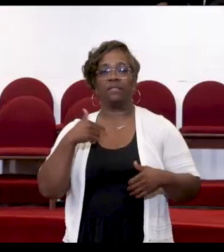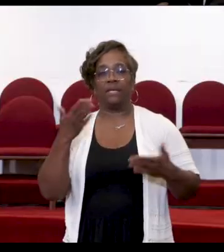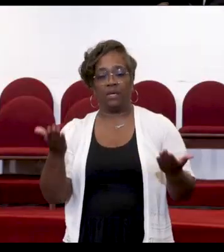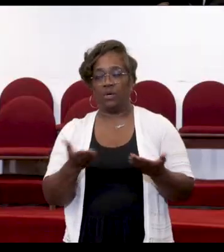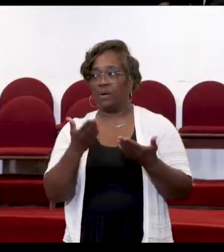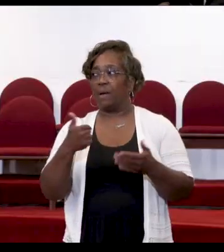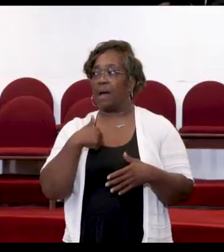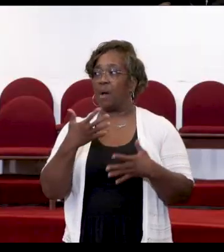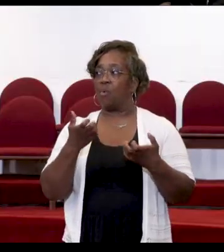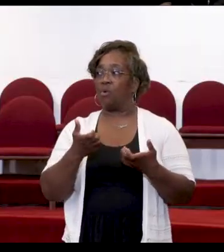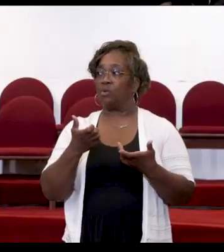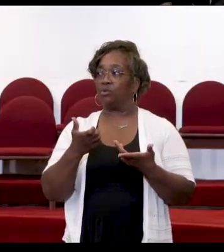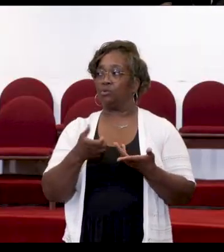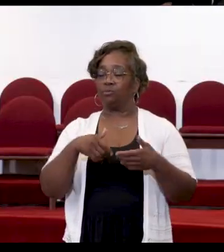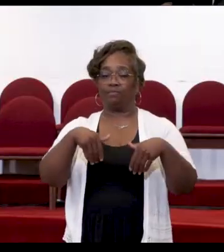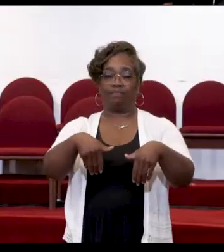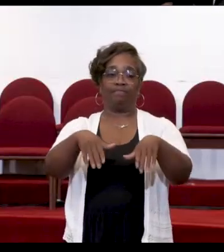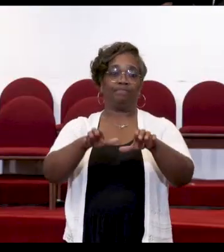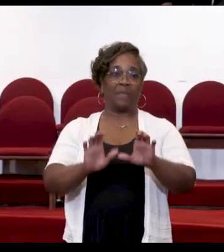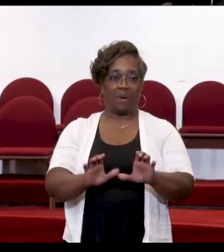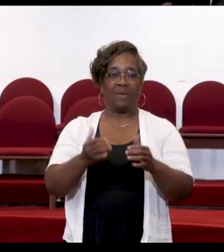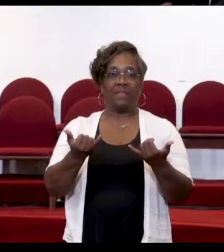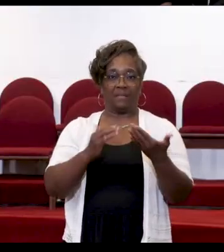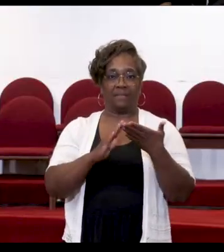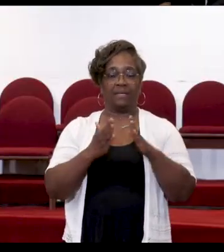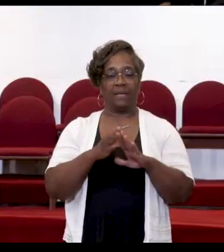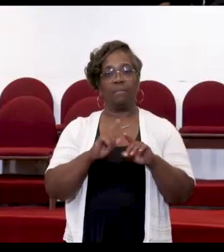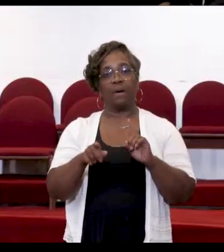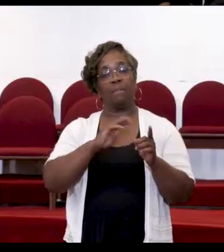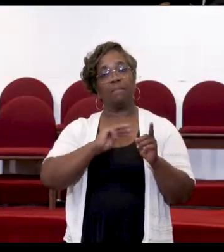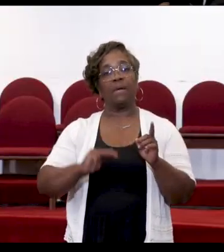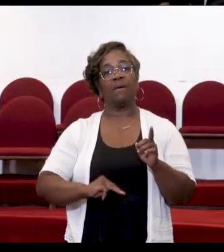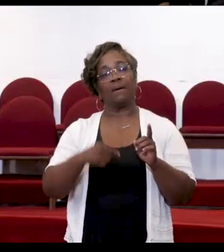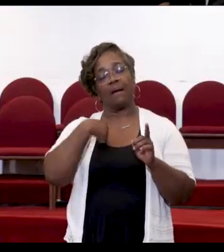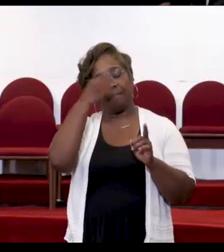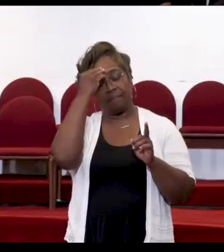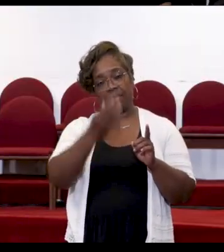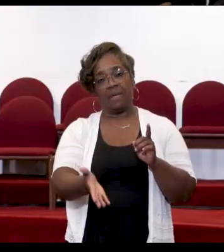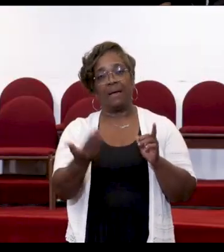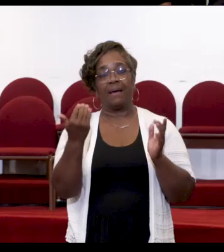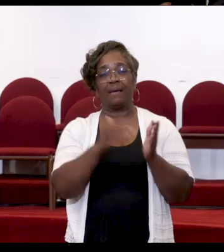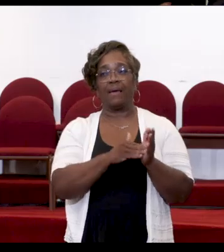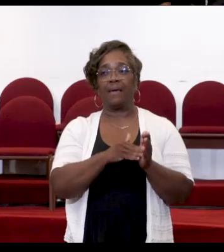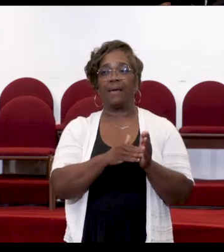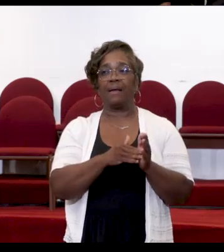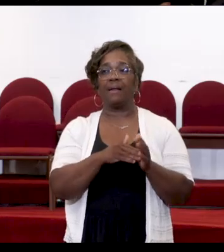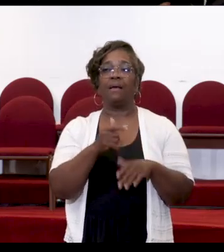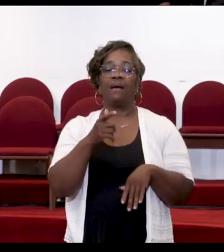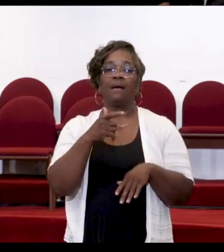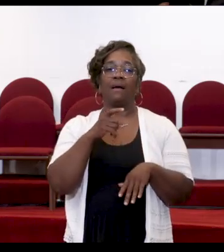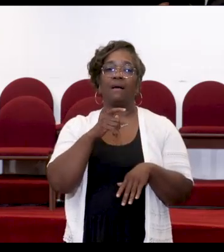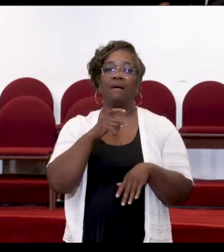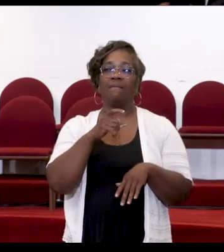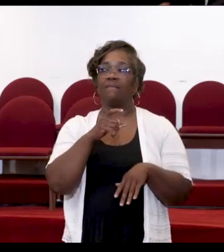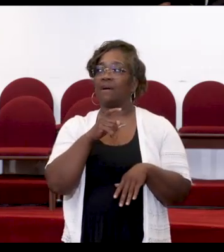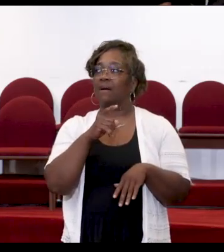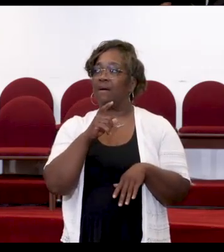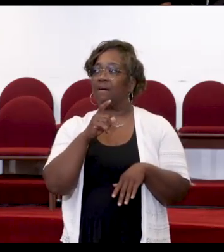my body in this city. But Mr. Mayor, I say to you, again, I have not been able to get to anybody with the mother